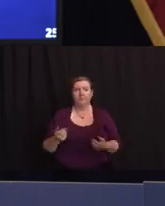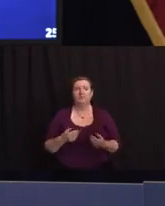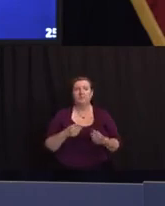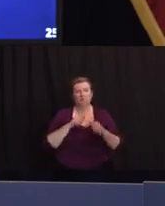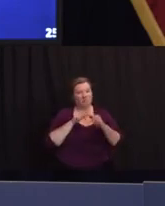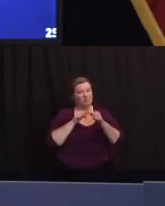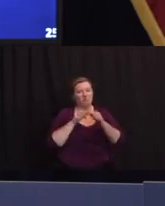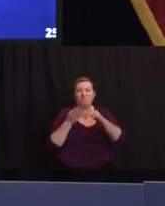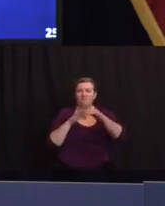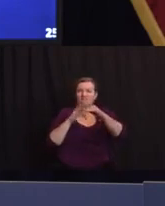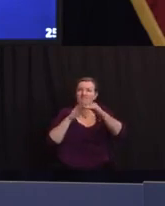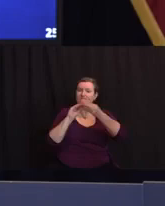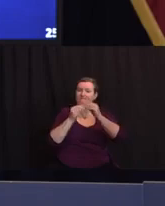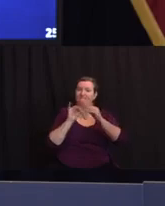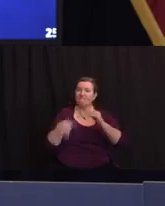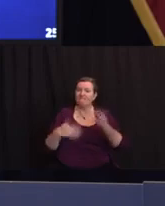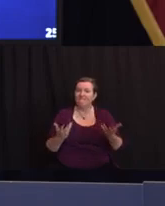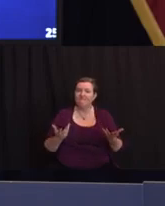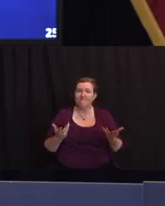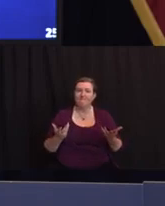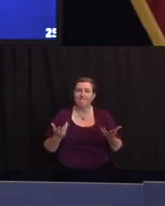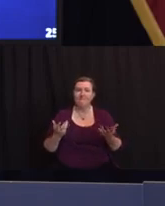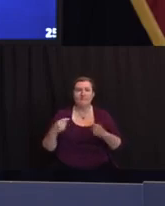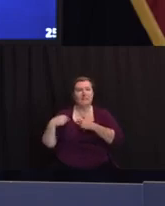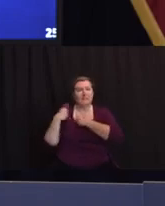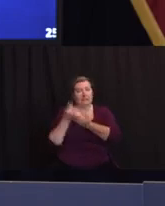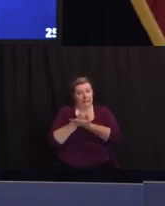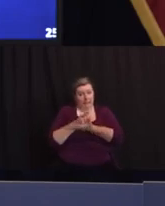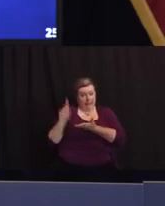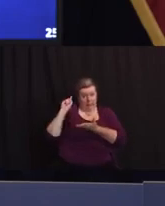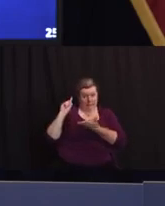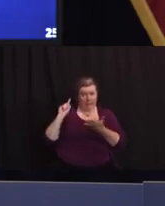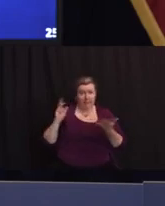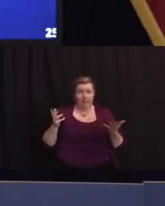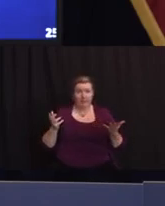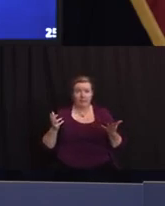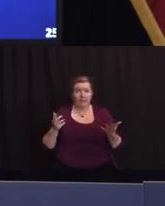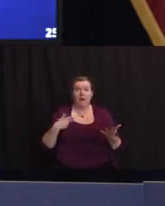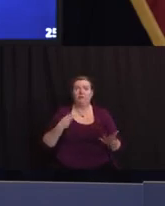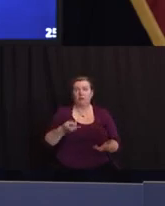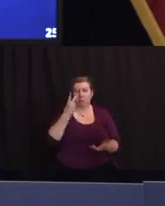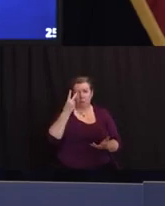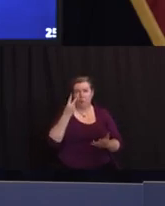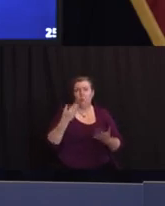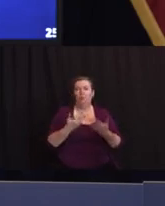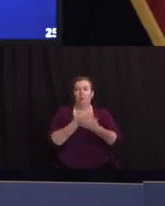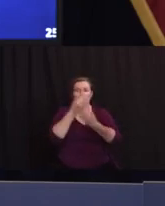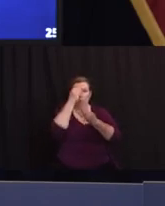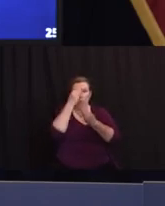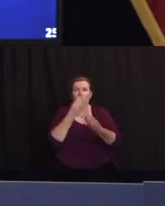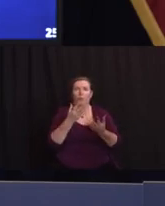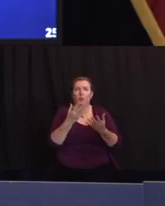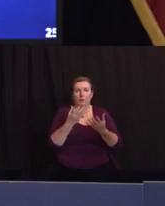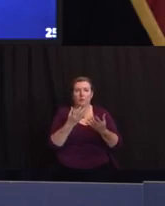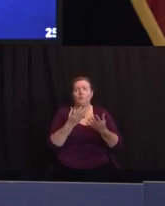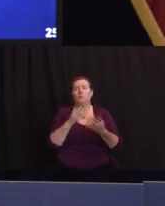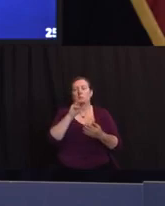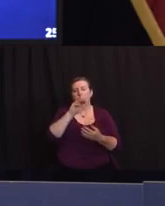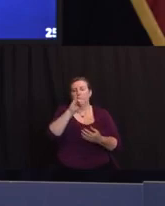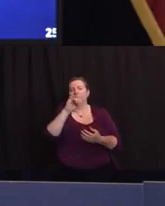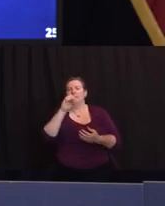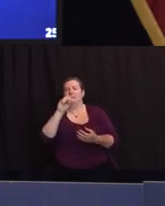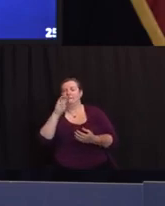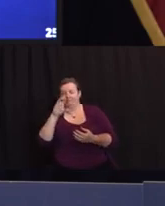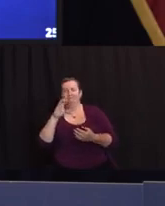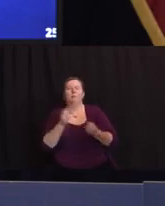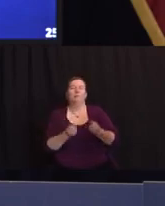increasing. Since the last press briefing, there are 2 new reports of multi-system inflammatory syndrome in